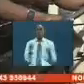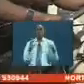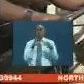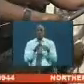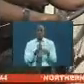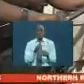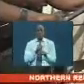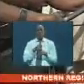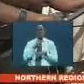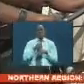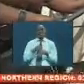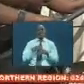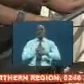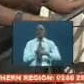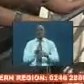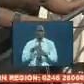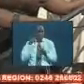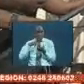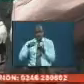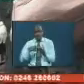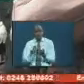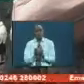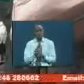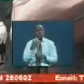with state agencies tasked to man the country's